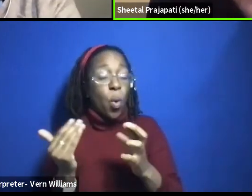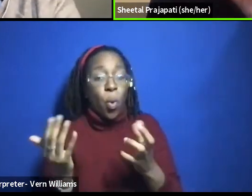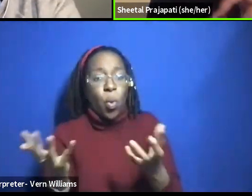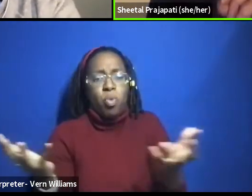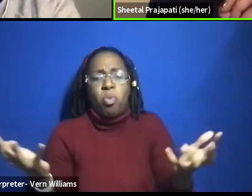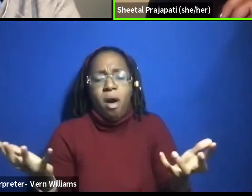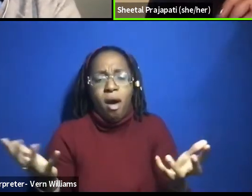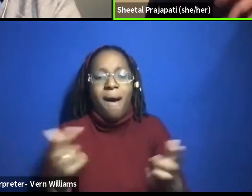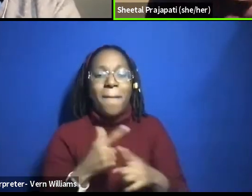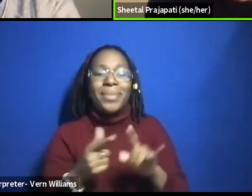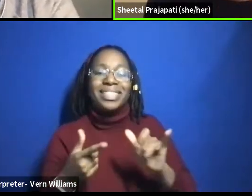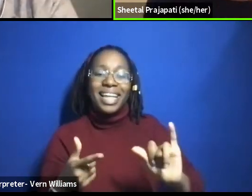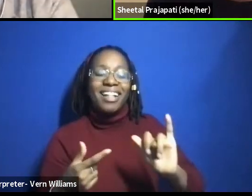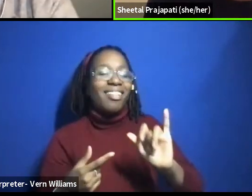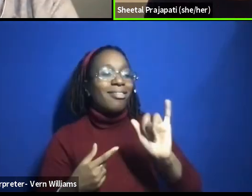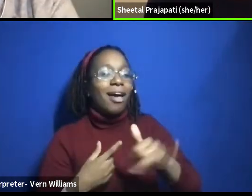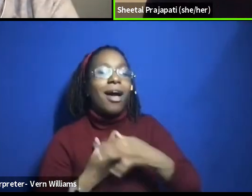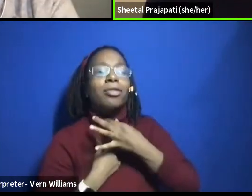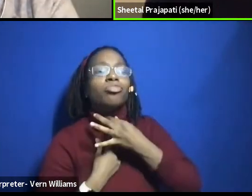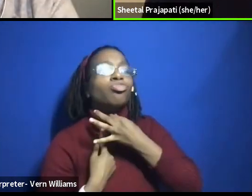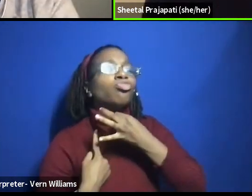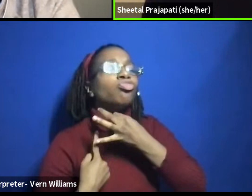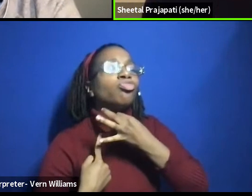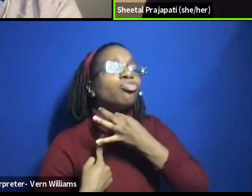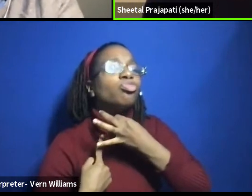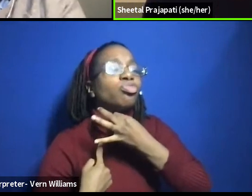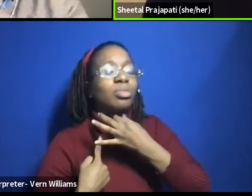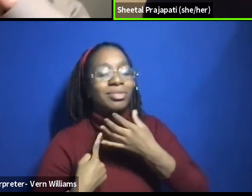idea of curiosity and kind of this